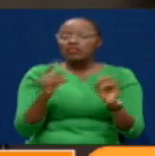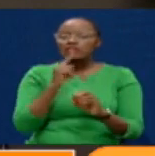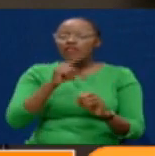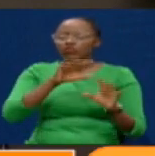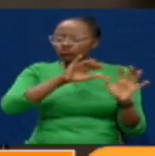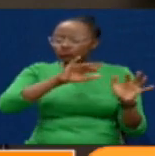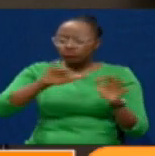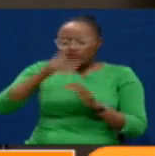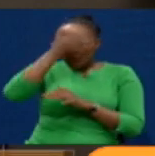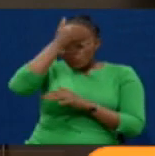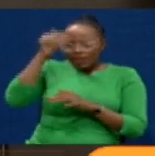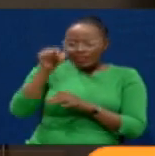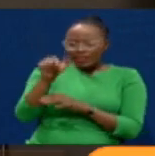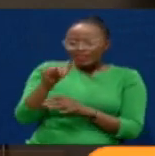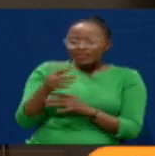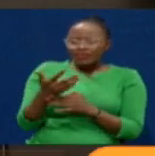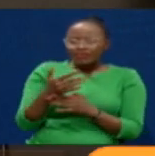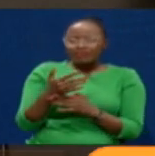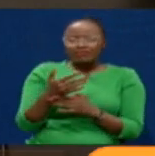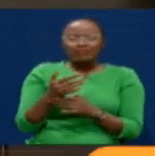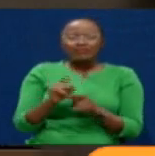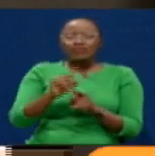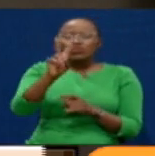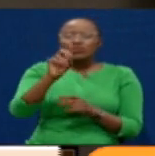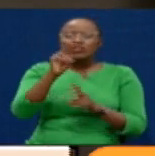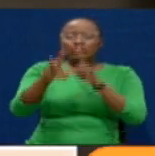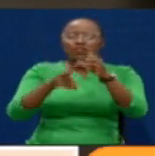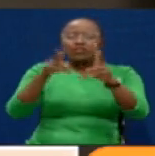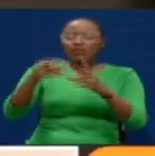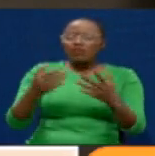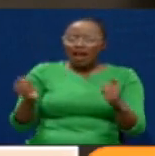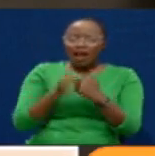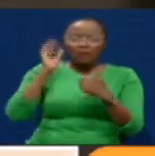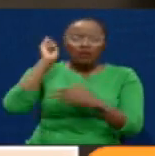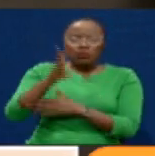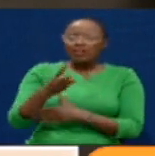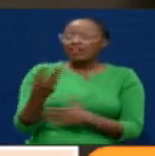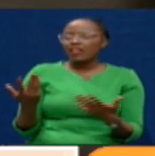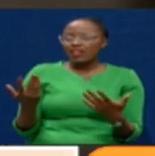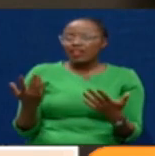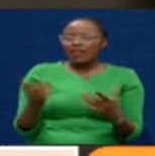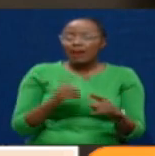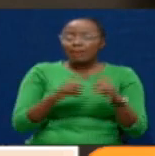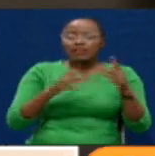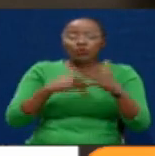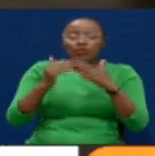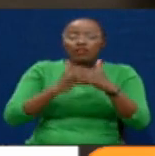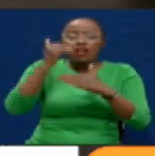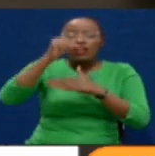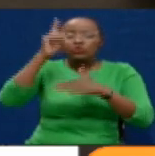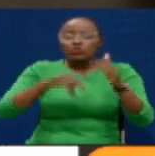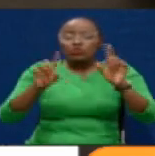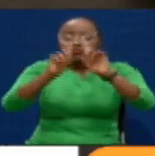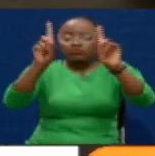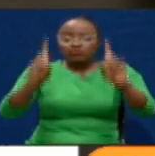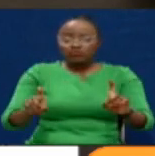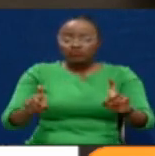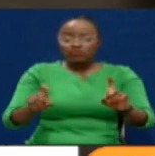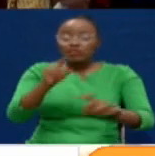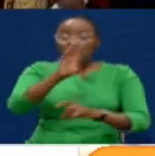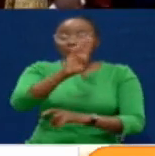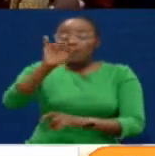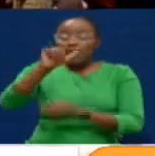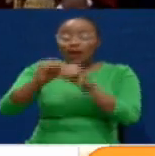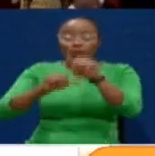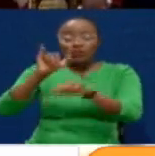off those lenses of myopia of 2022. 2022 will come, it will go. But beyond that, what kind of country will you live? That is what BBI is